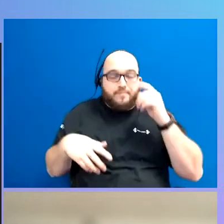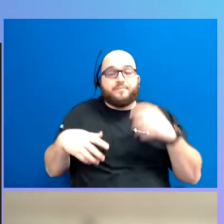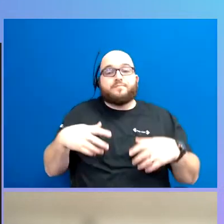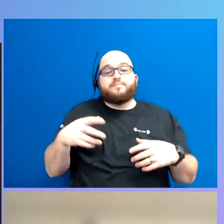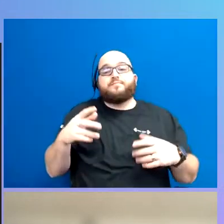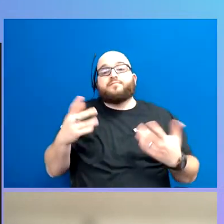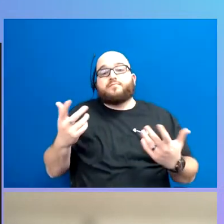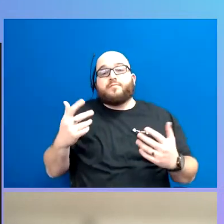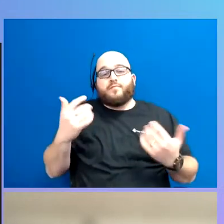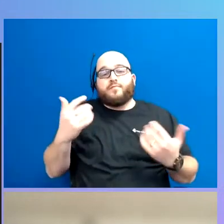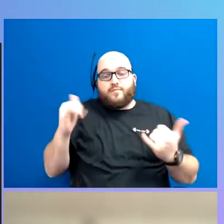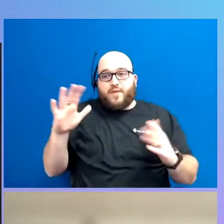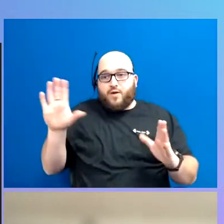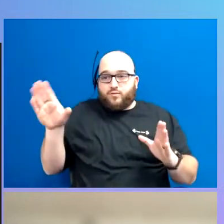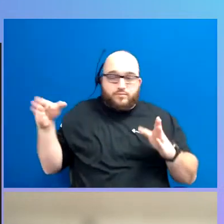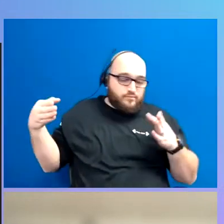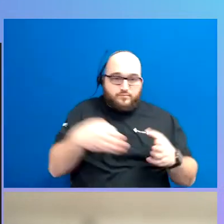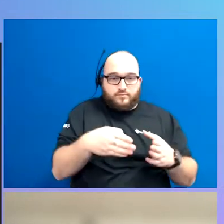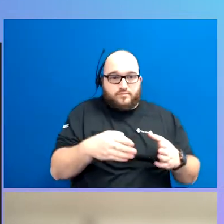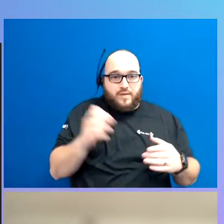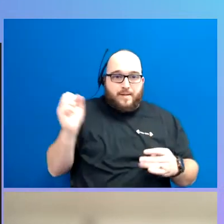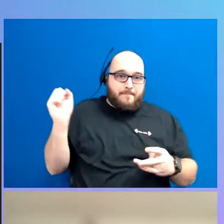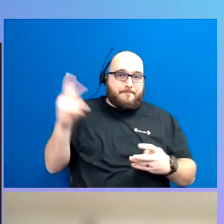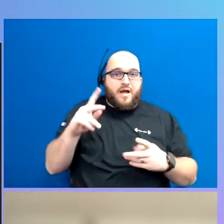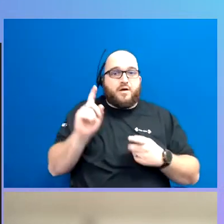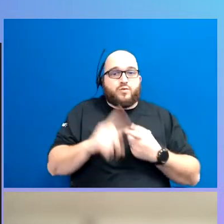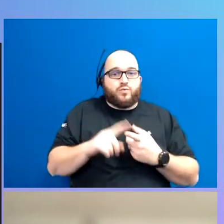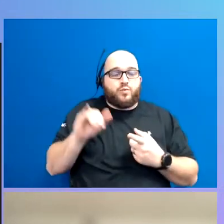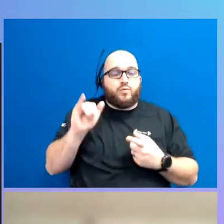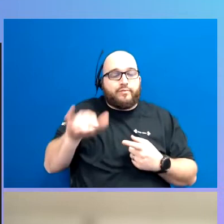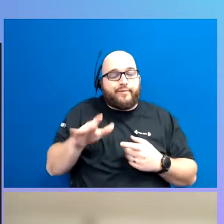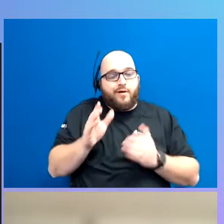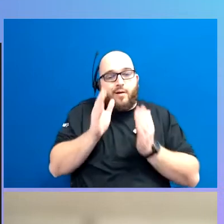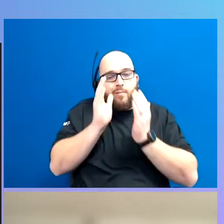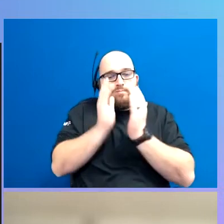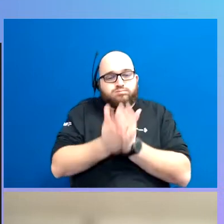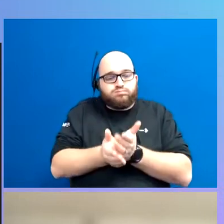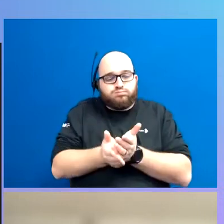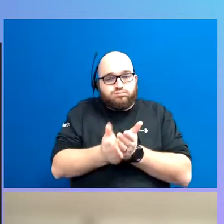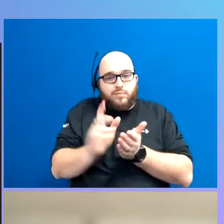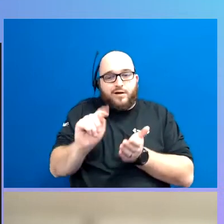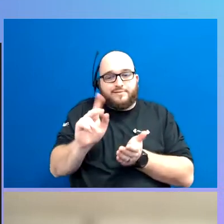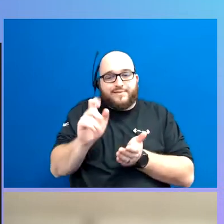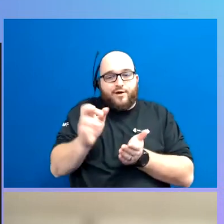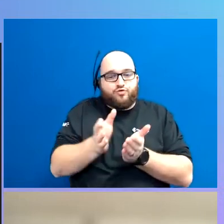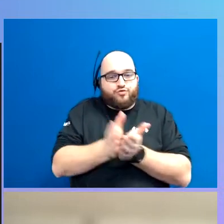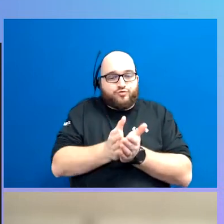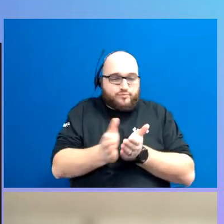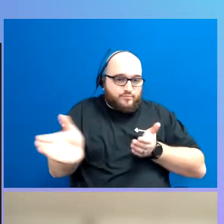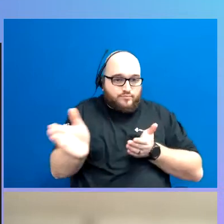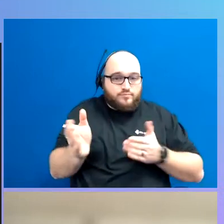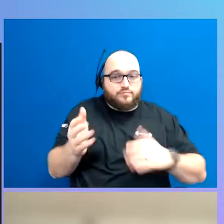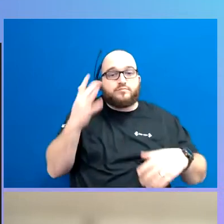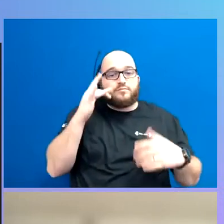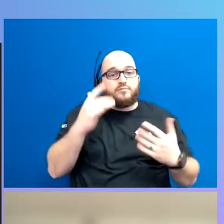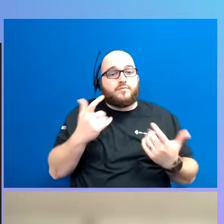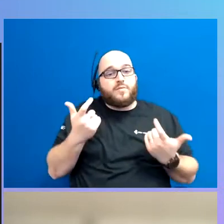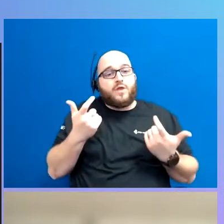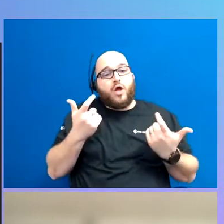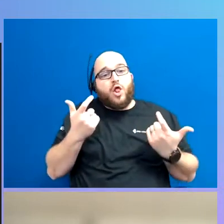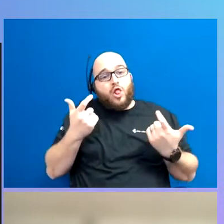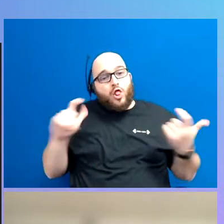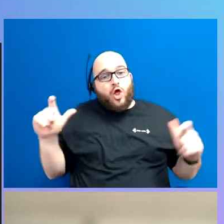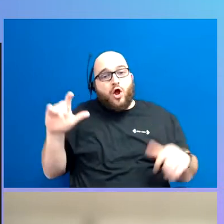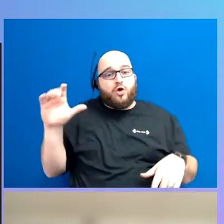this oil tanker. So, this analogy, I think, just fits really well with this, because a large corporate is like an